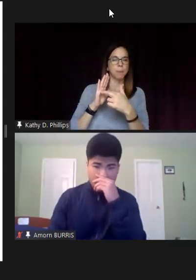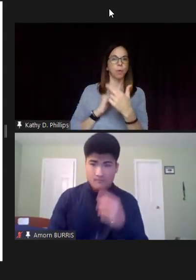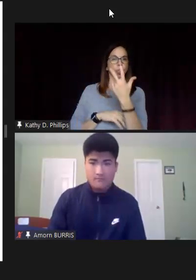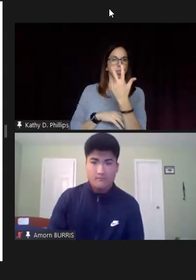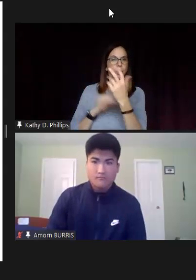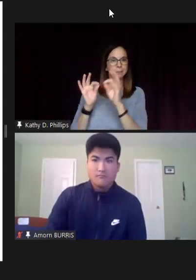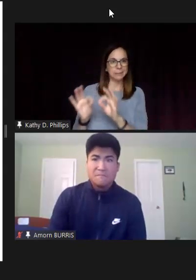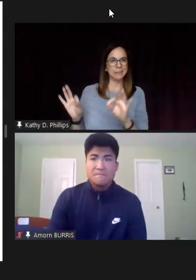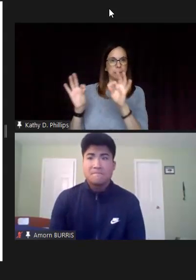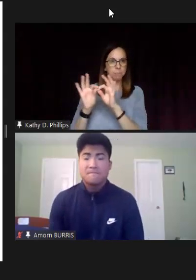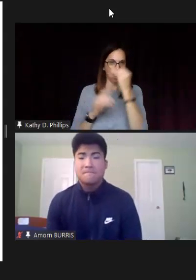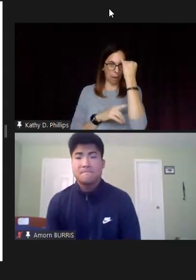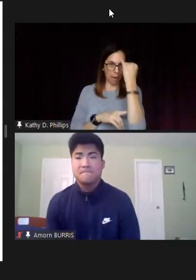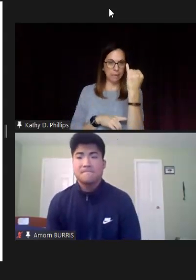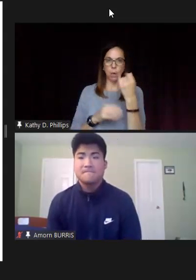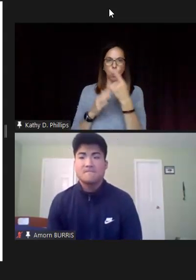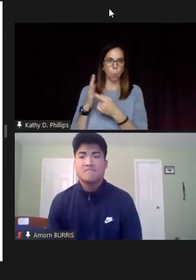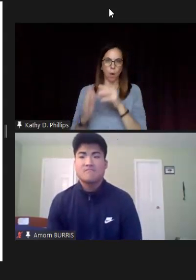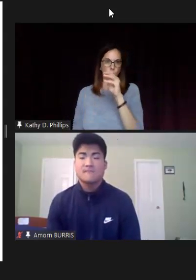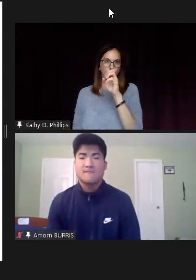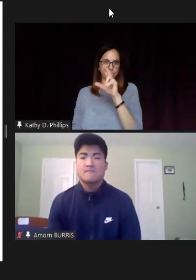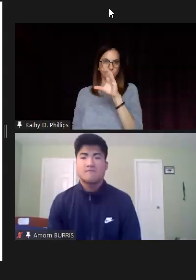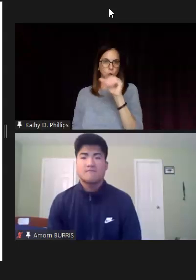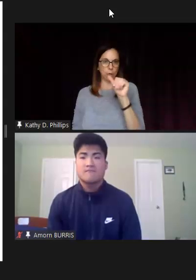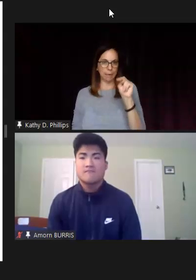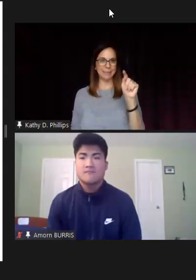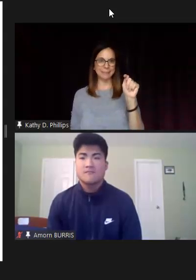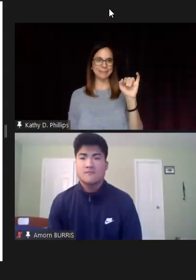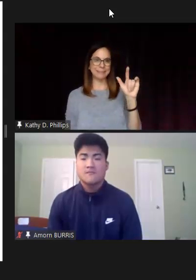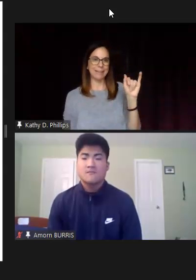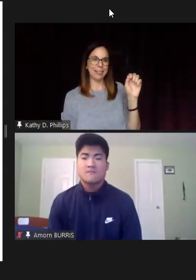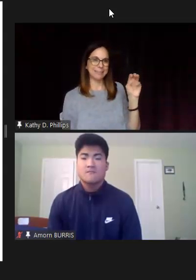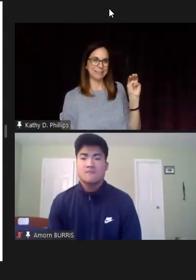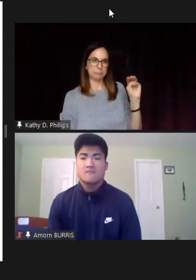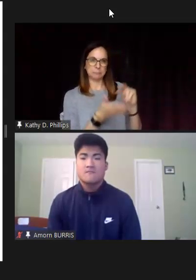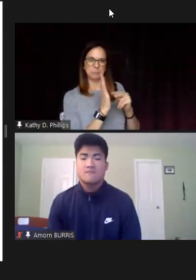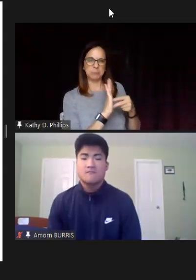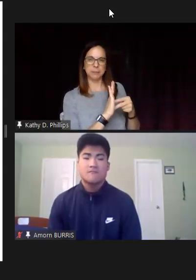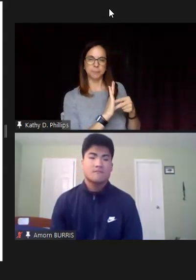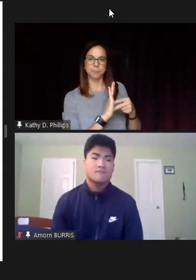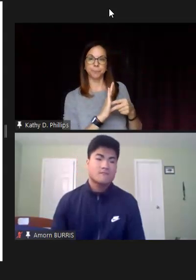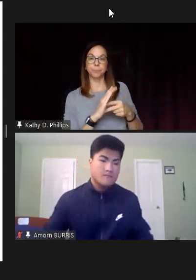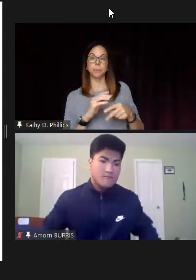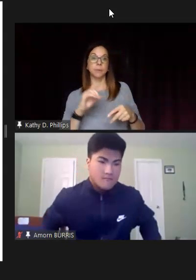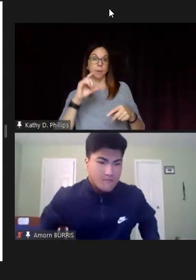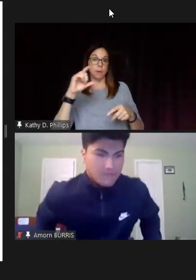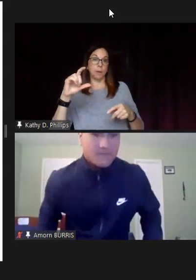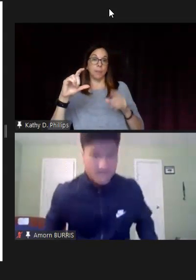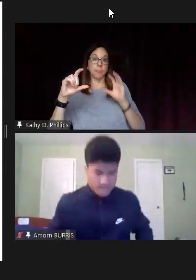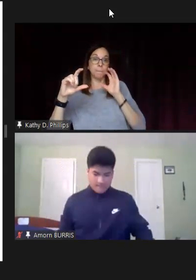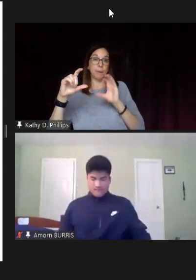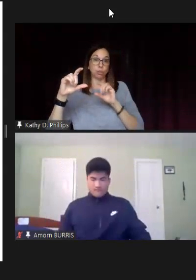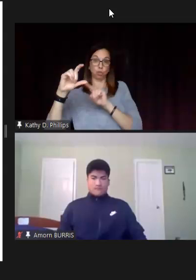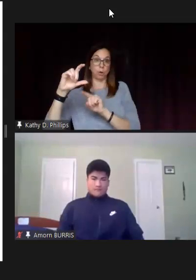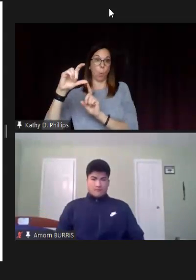key ideas of what mercantilism is all about. And underneath each picture, you'll see a number, right?